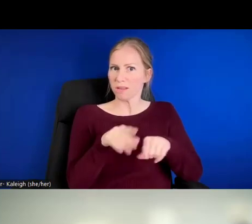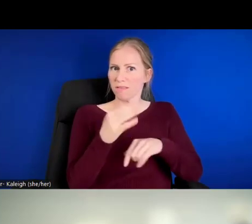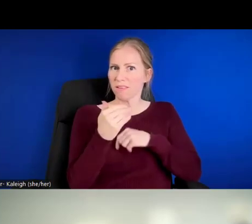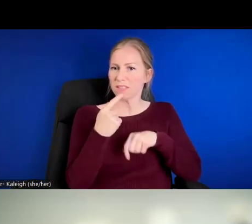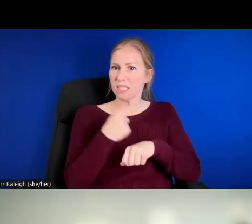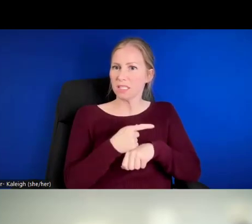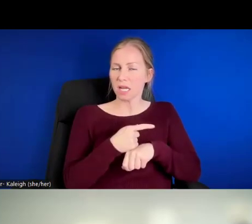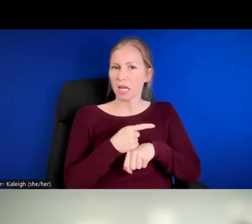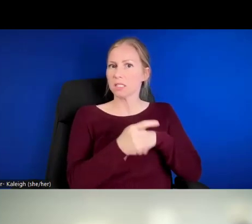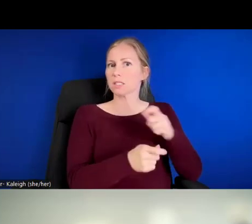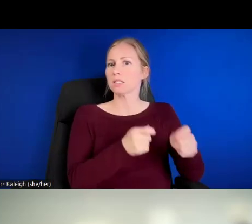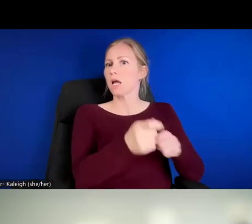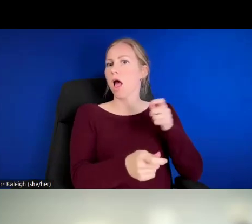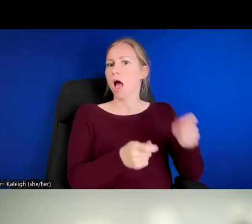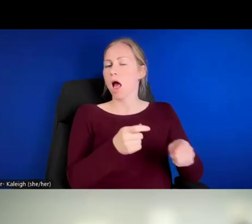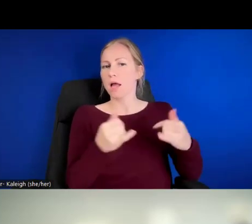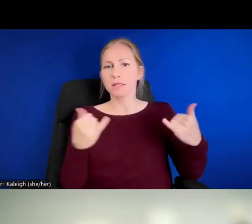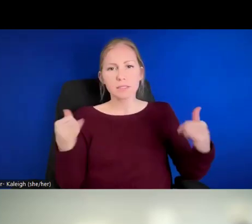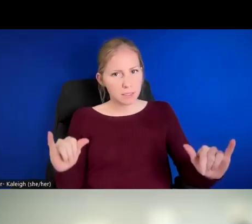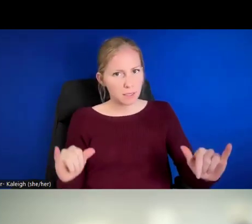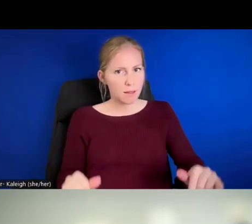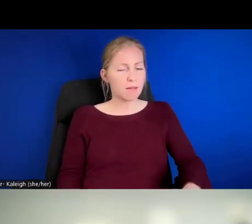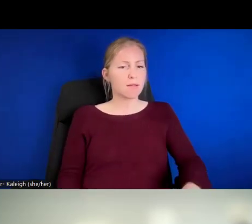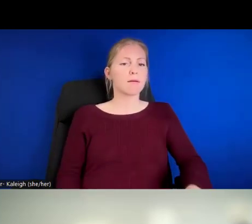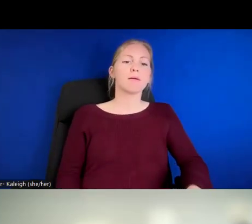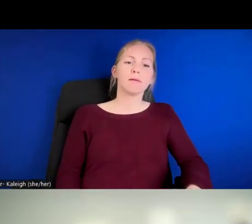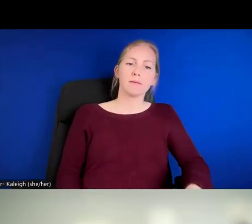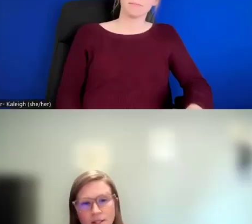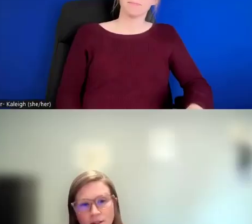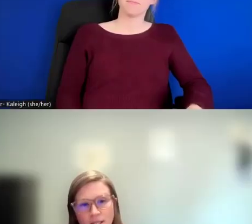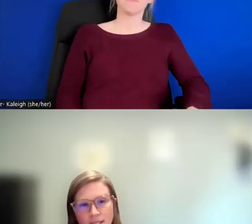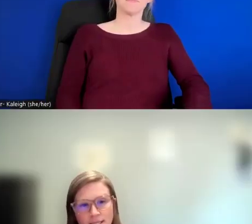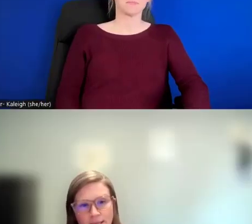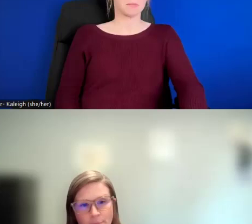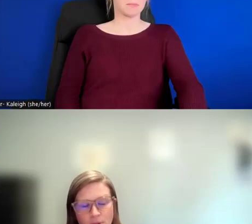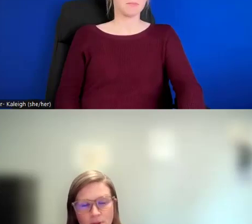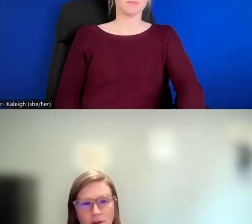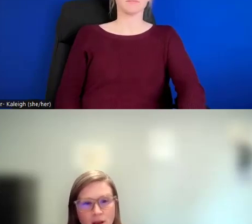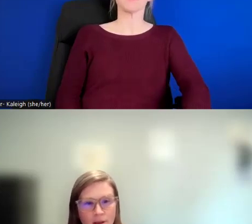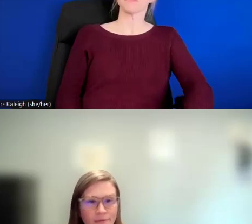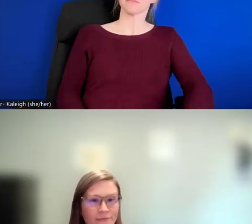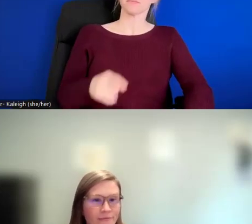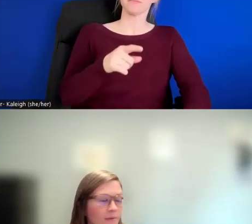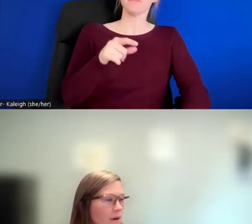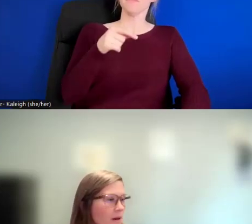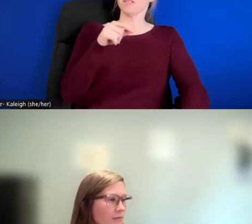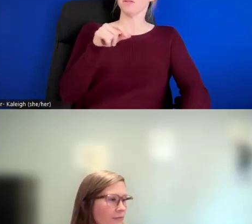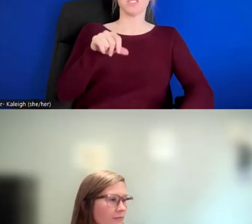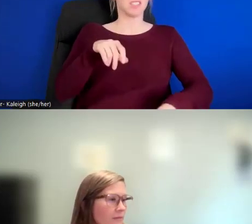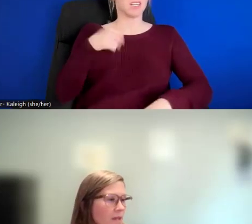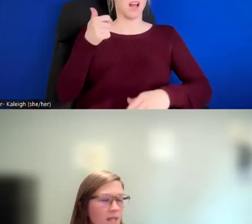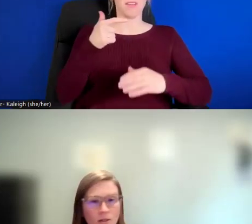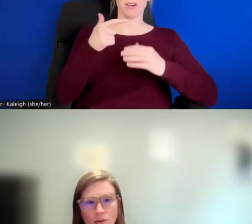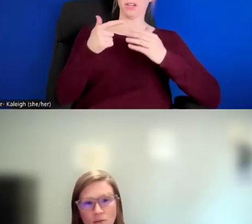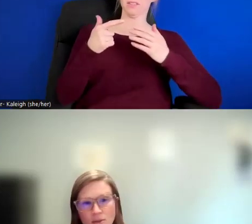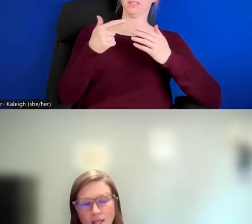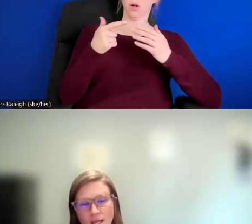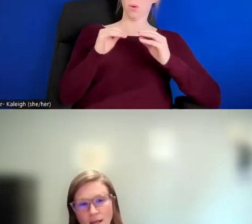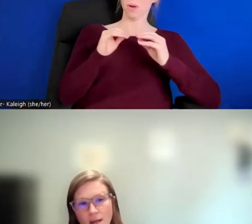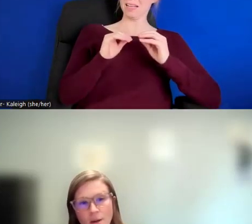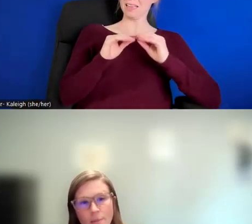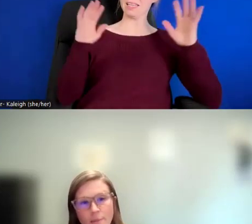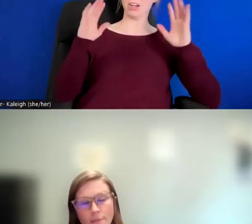So this is just another stark and concerning example of